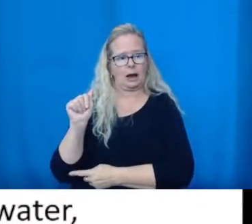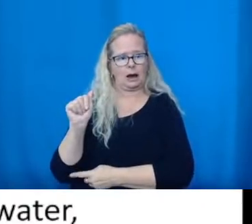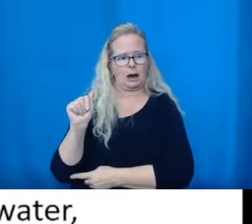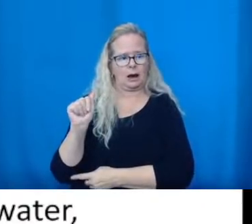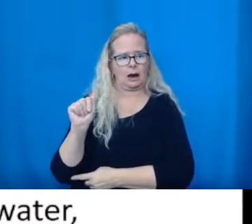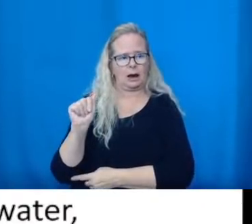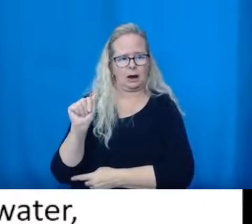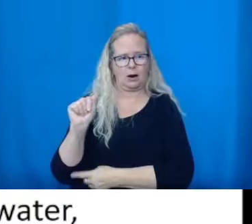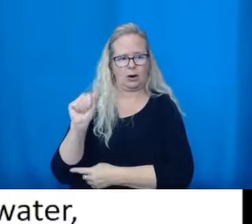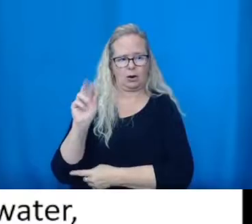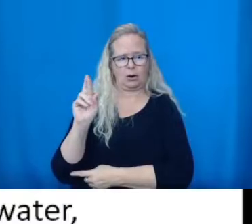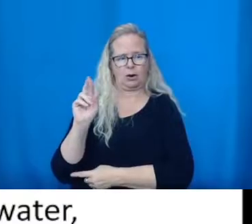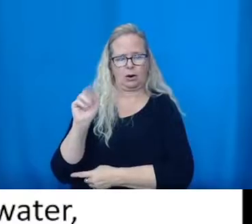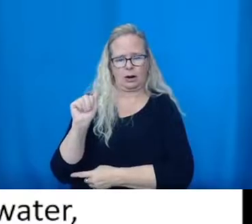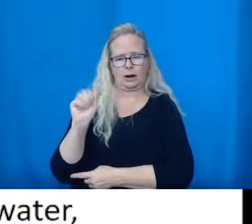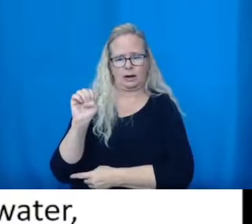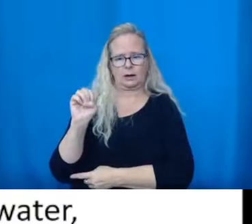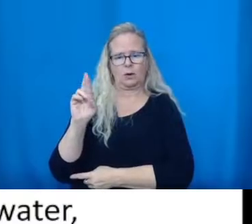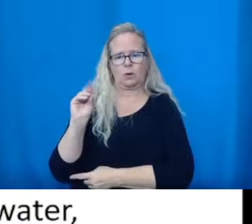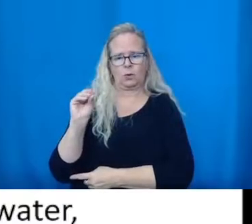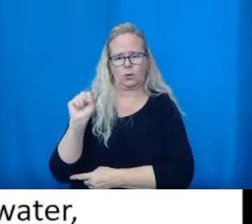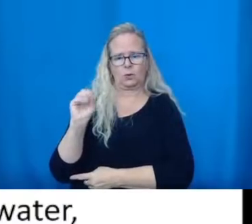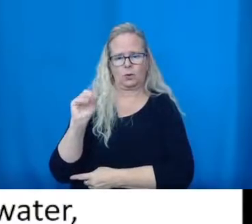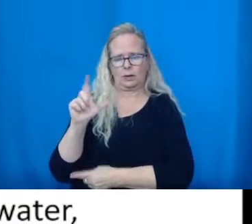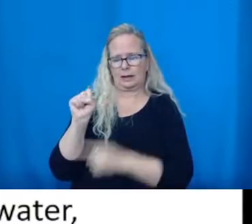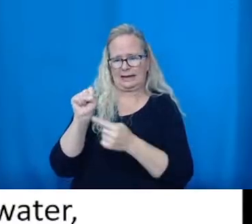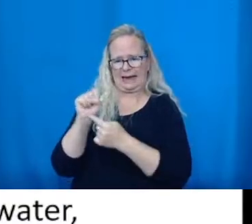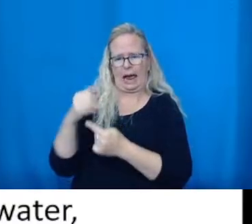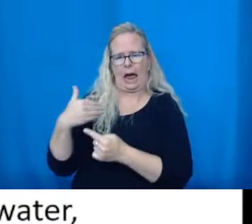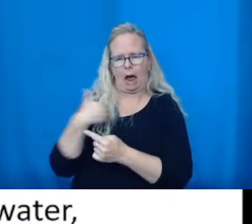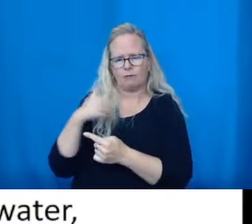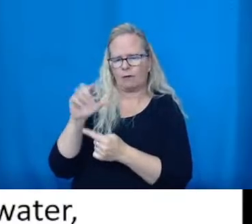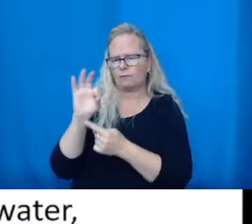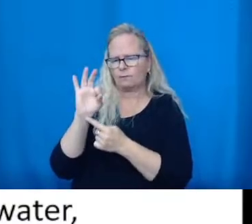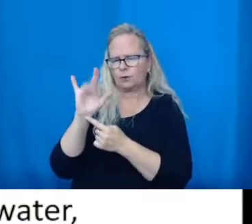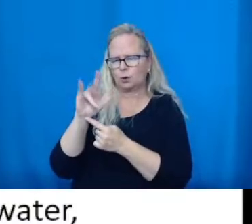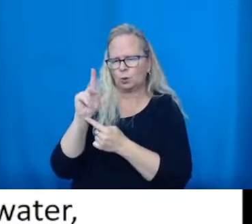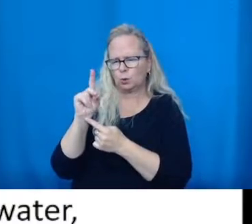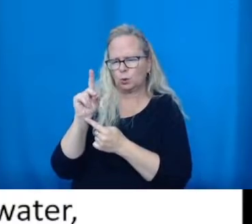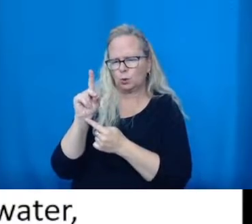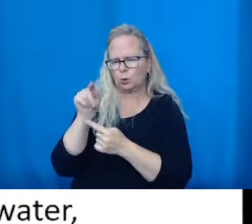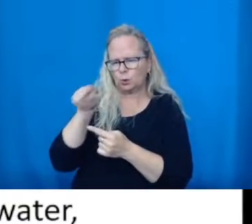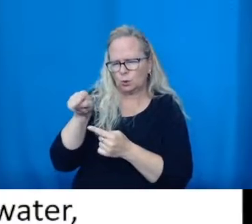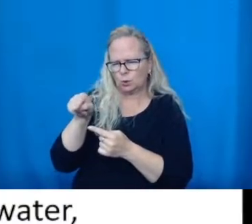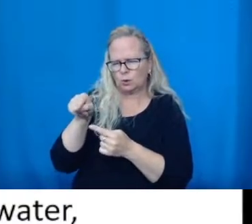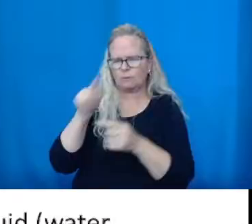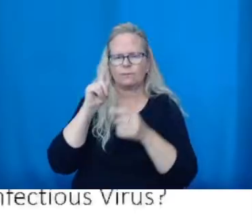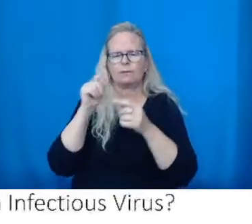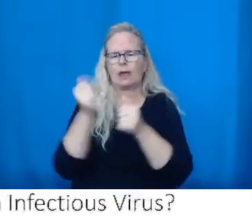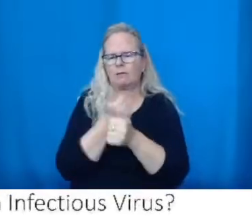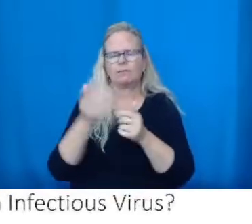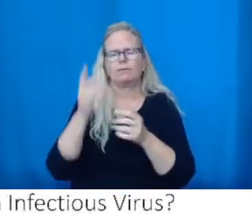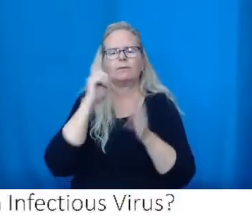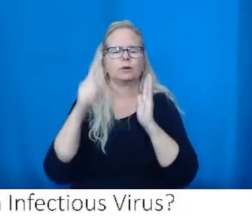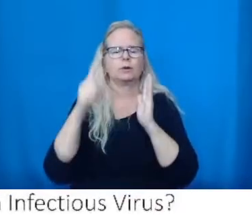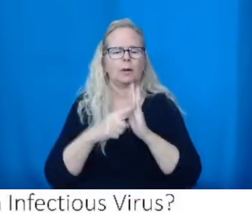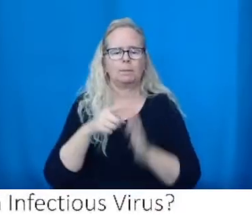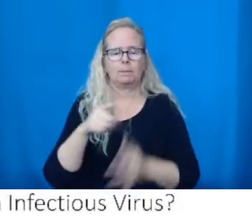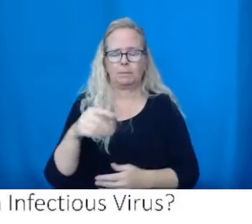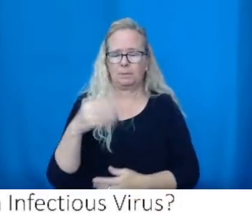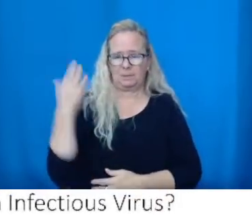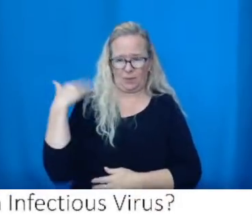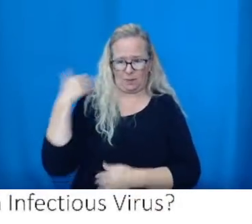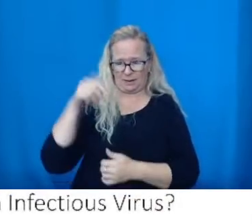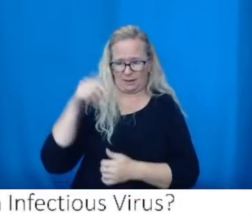if you're infected with SARS-CoV-2 and you're actively shedding virus, your respiratory fluid and saliva will contain SARS-CoV-2 viral